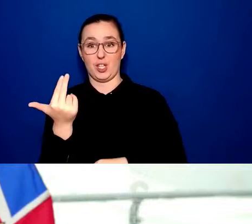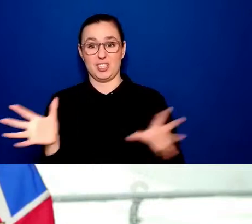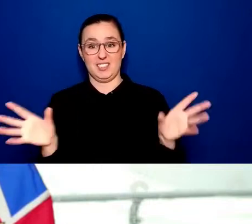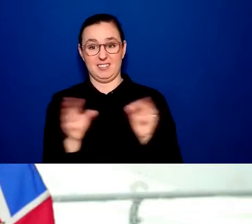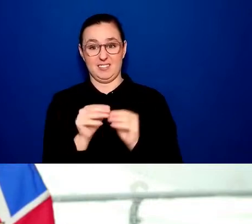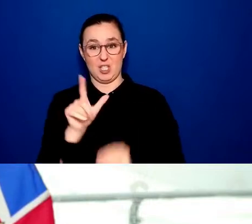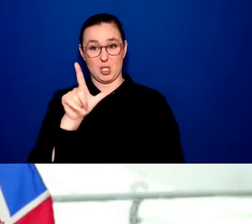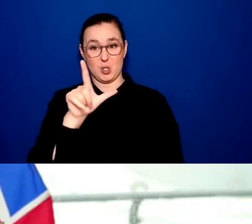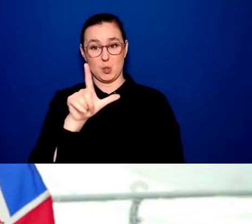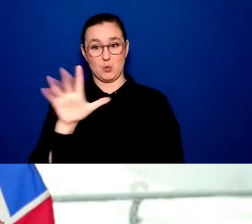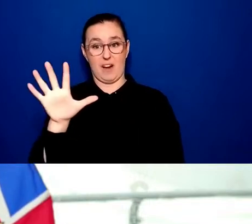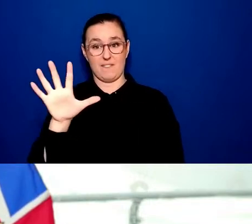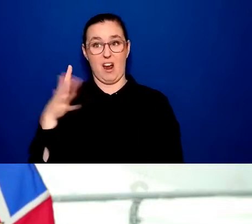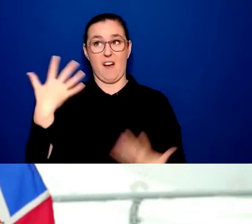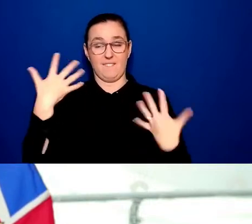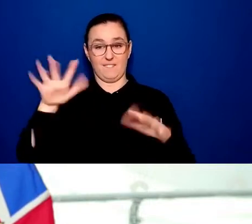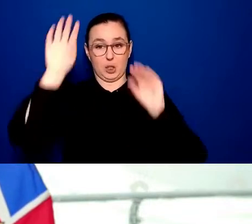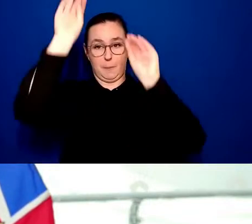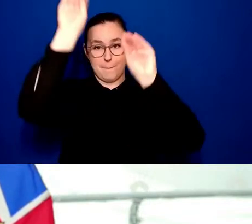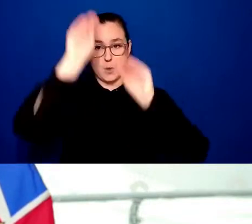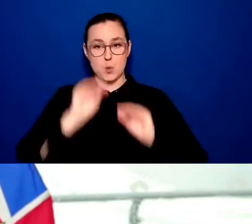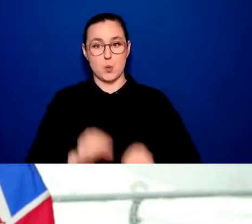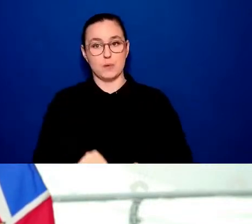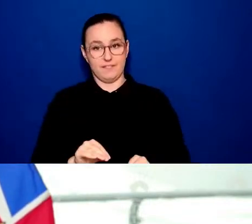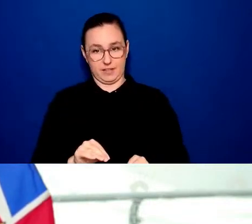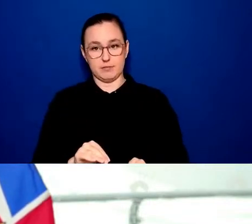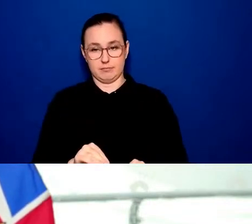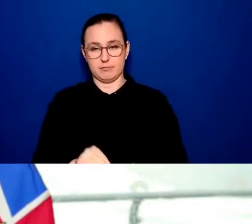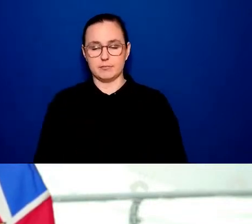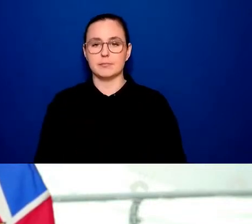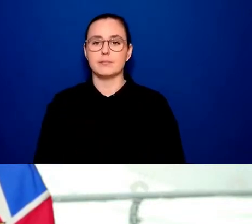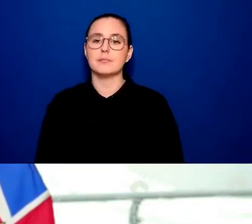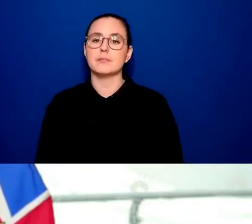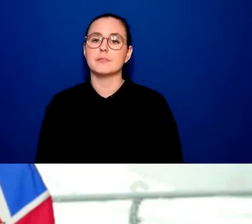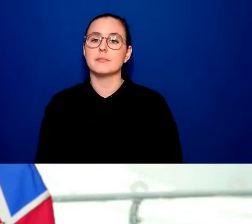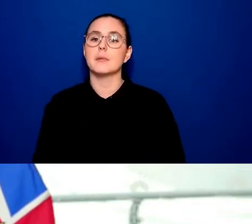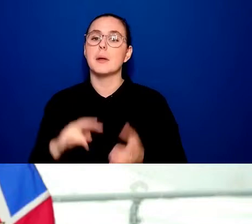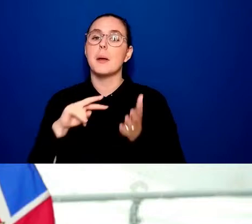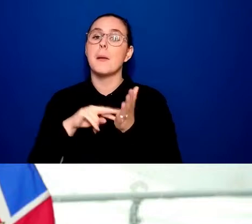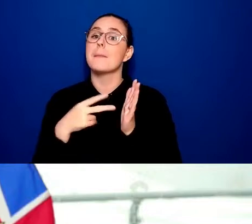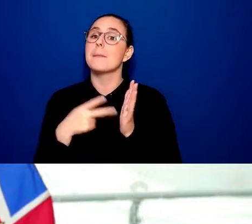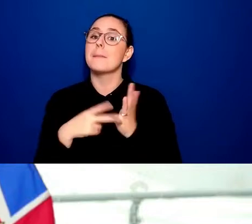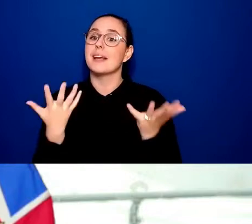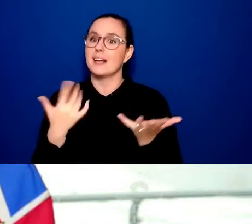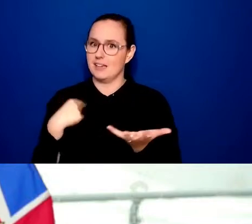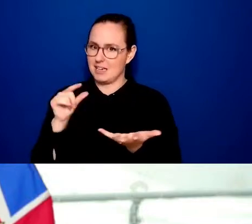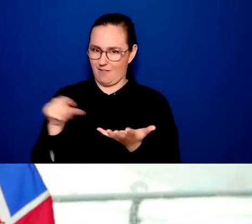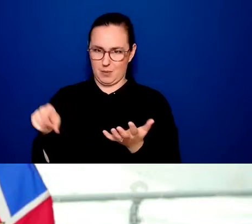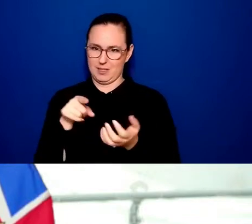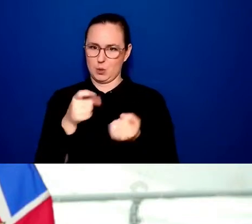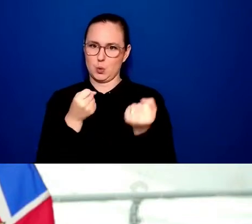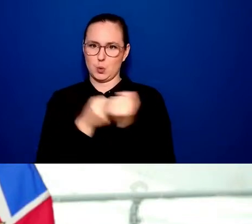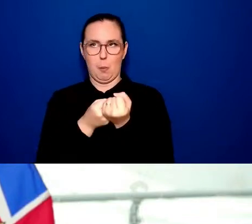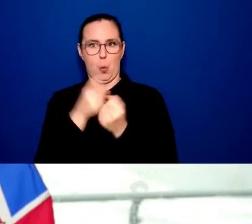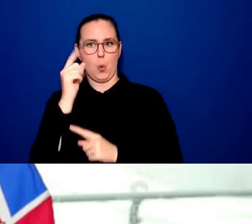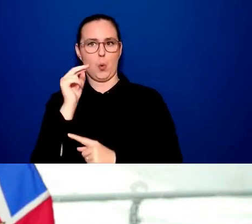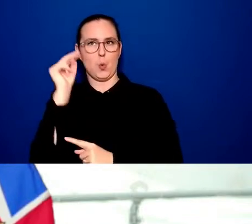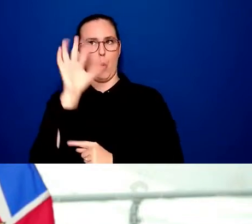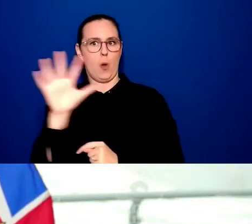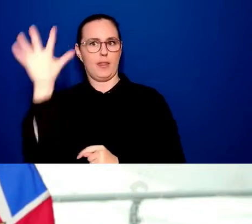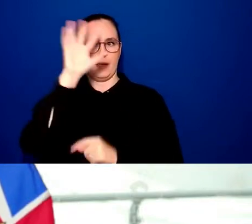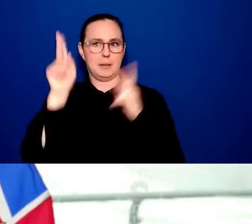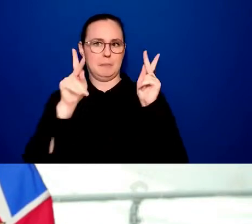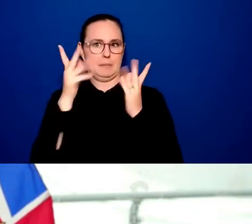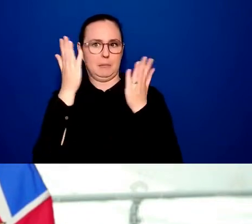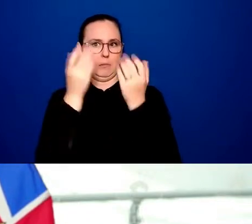patients have been transferred. This shows our determination to support people in the North and the challenges that they're facing with